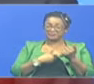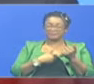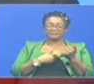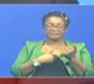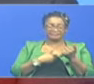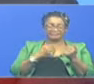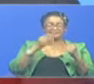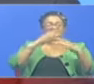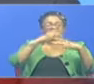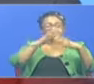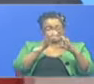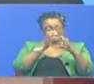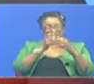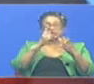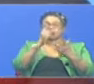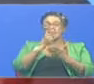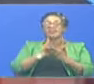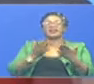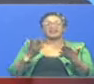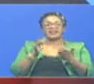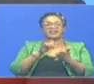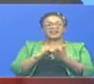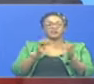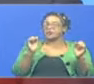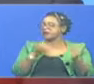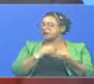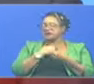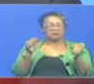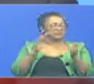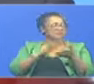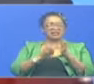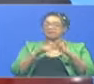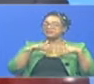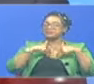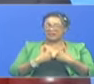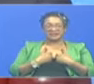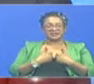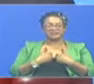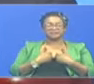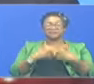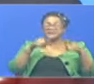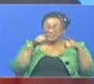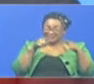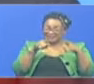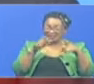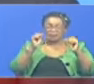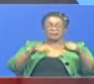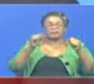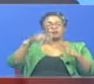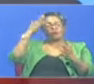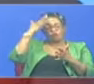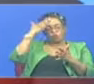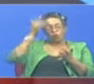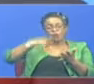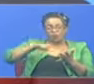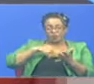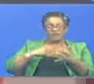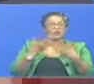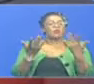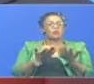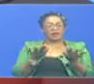Testing is the one thing that we cannot tire of, because it is testing that will tell us where we stand with respect